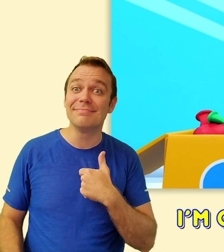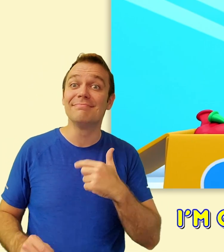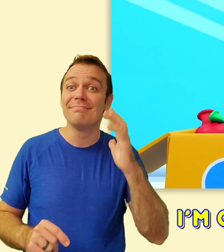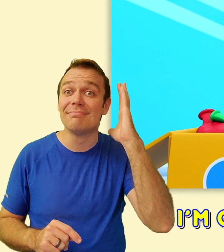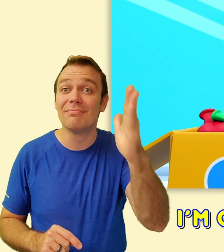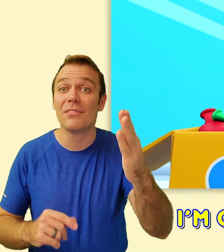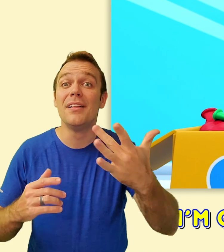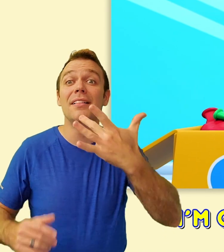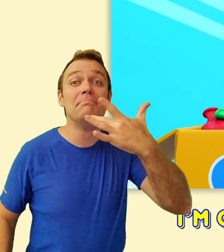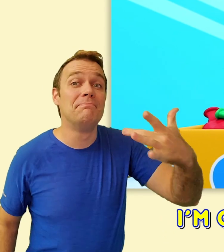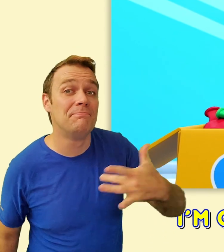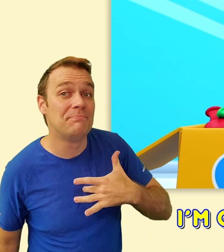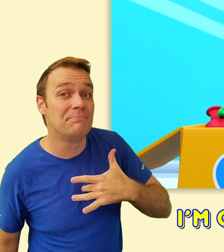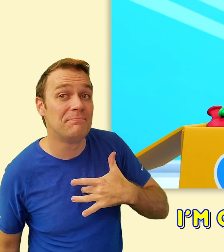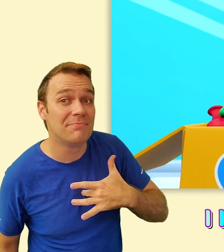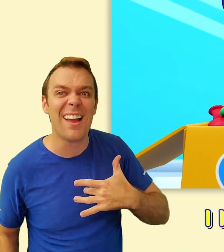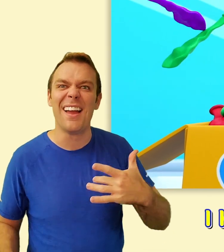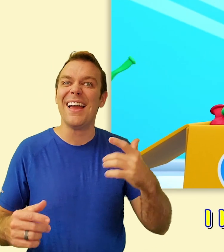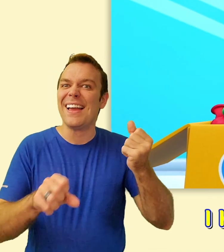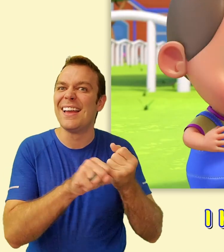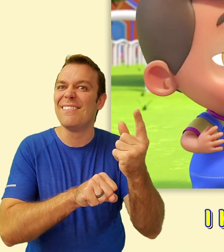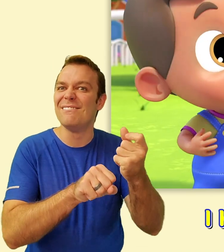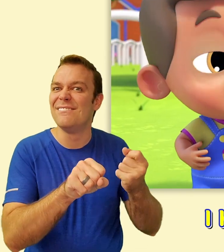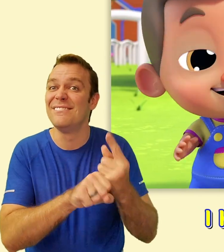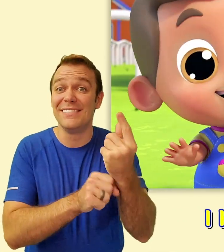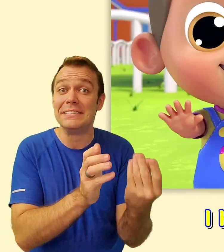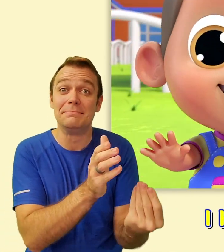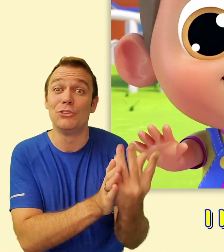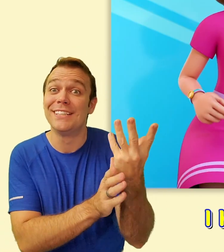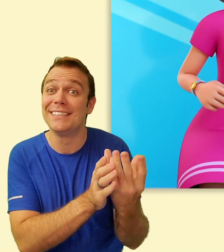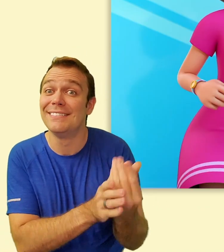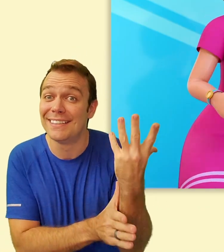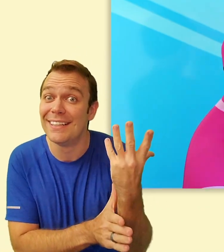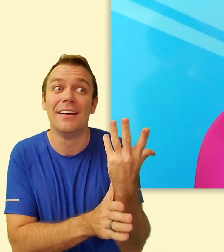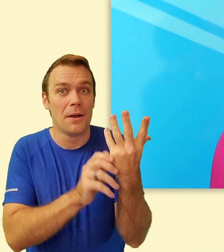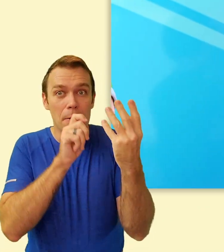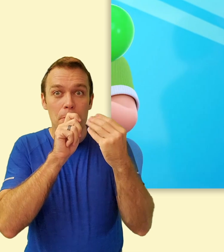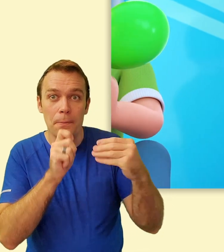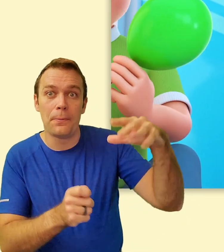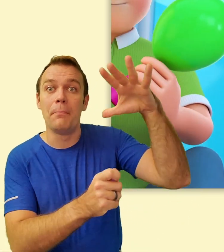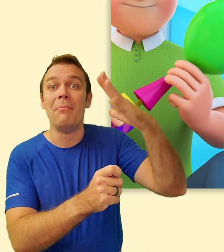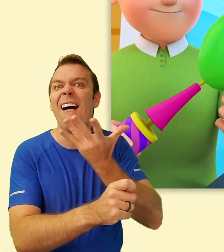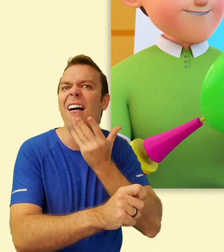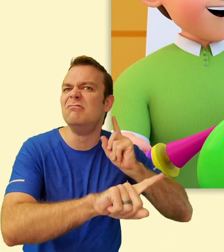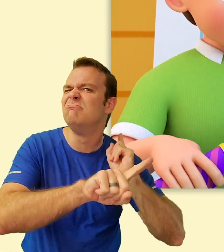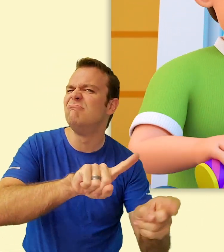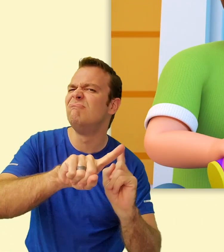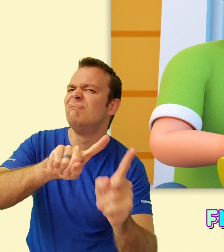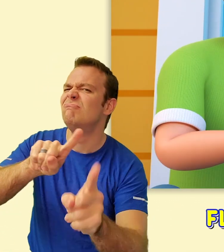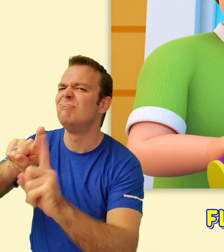I'm going to have a birthday. I have one every spring with balloons of every